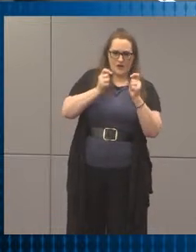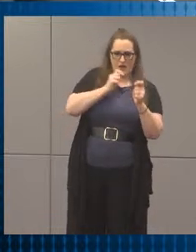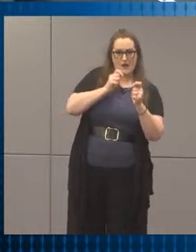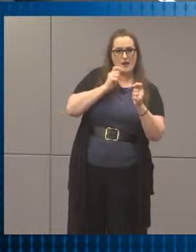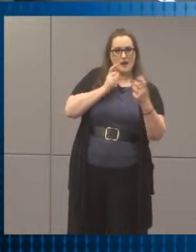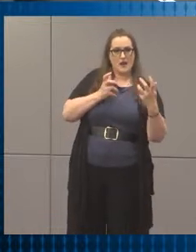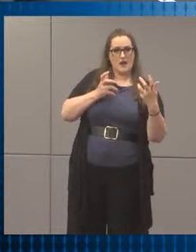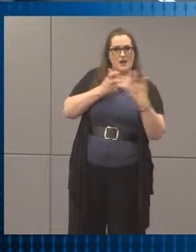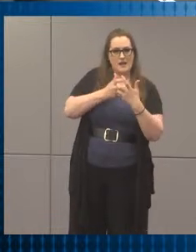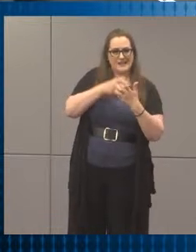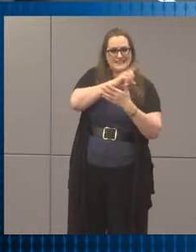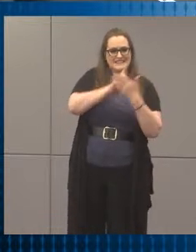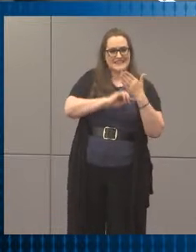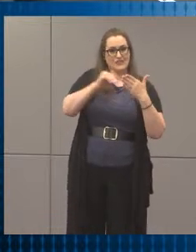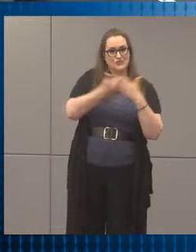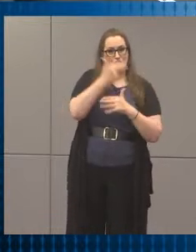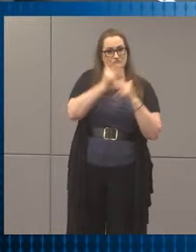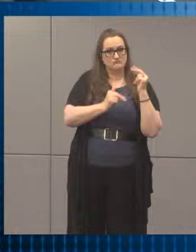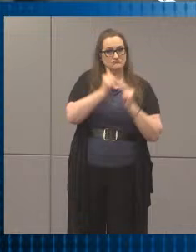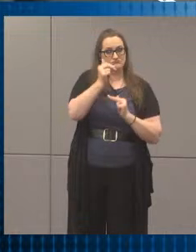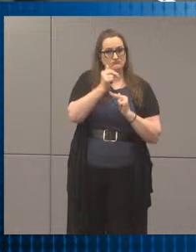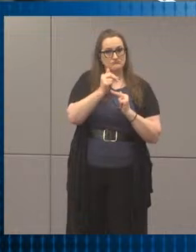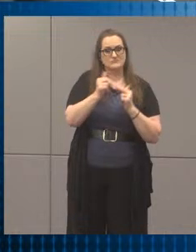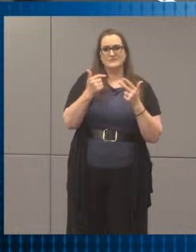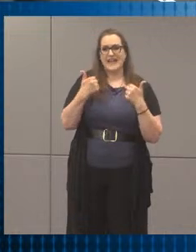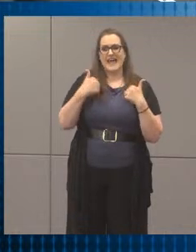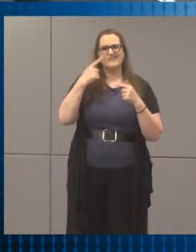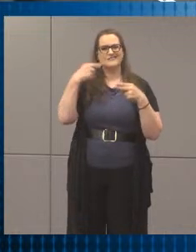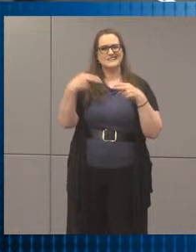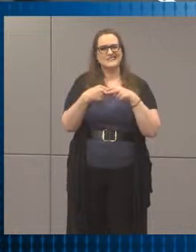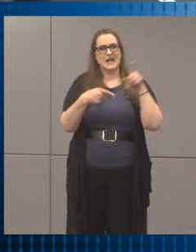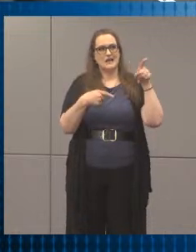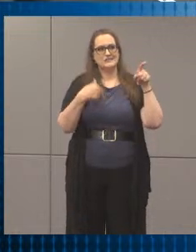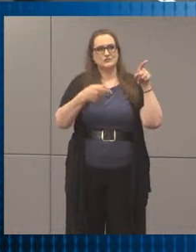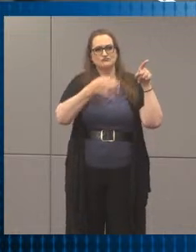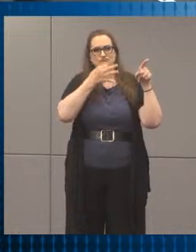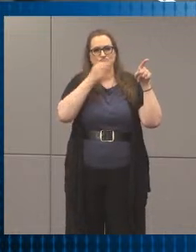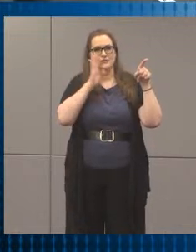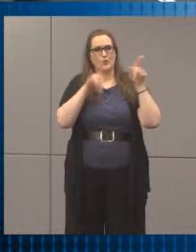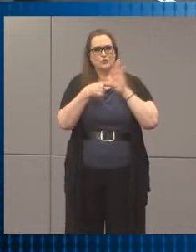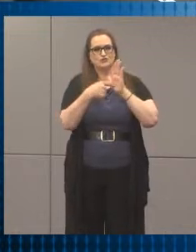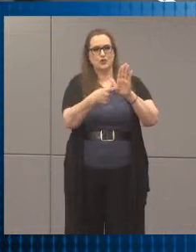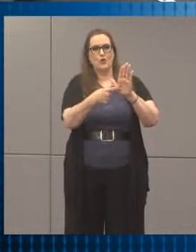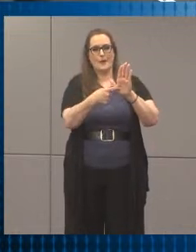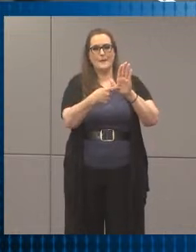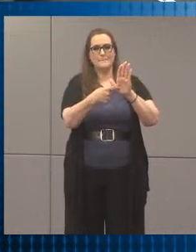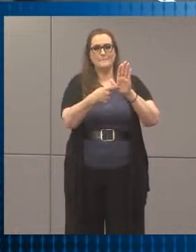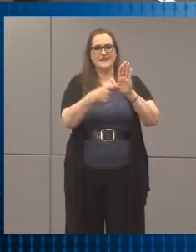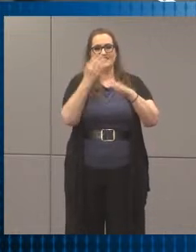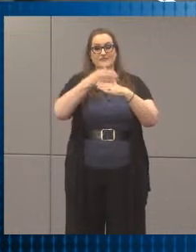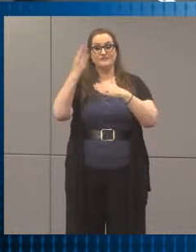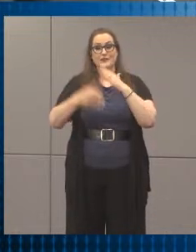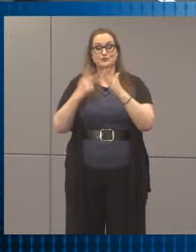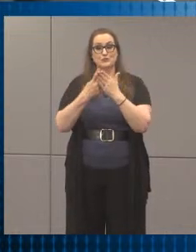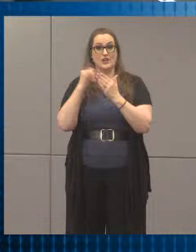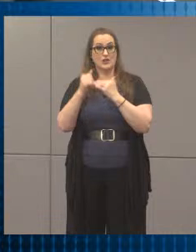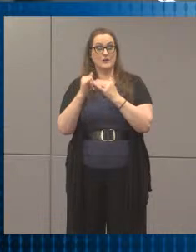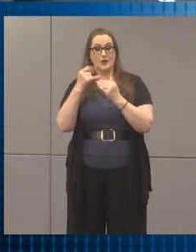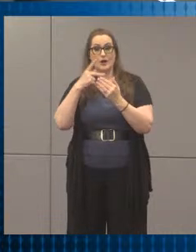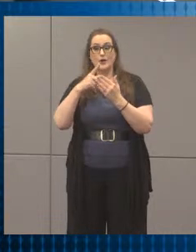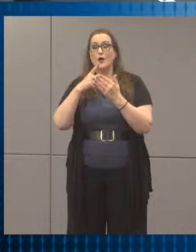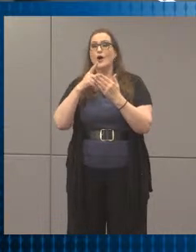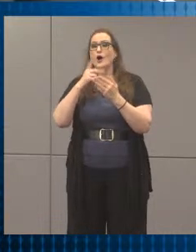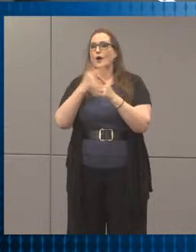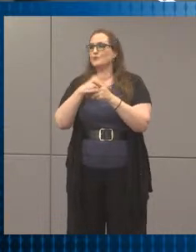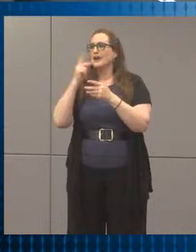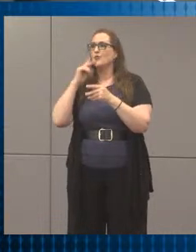into designing the new facility. We have some slides coming up that show what the finished product is going to look like. And